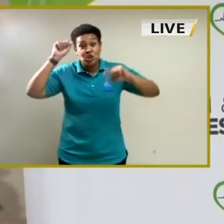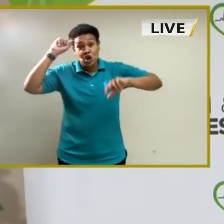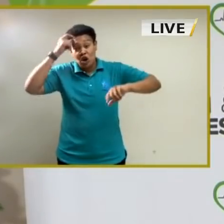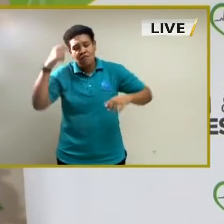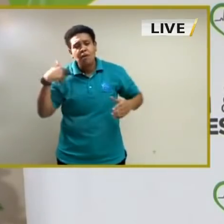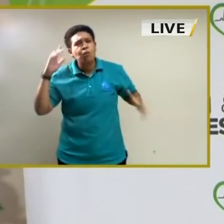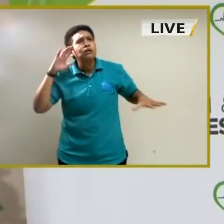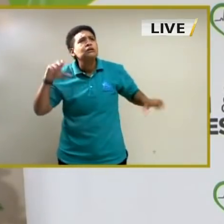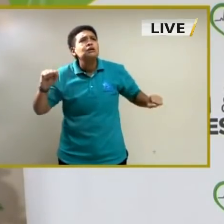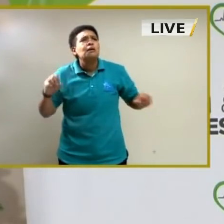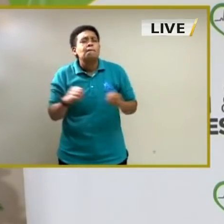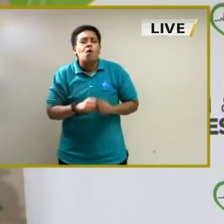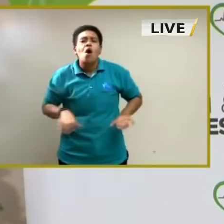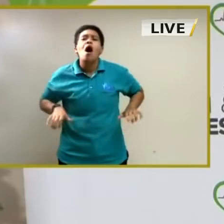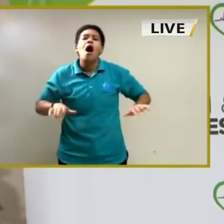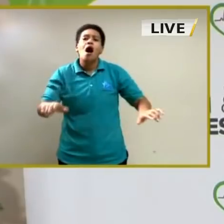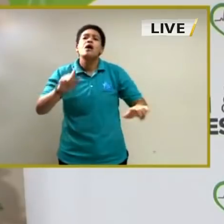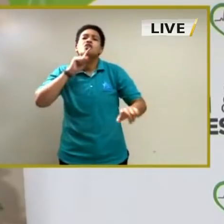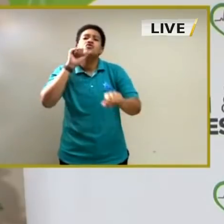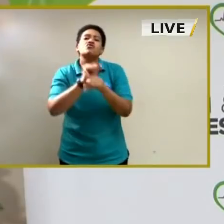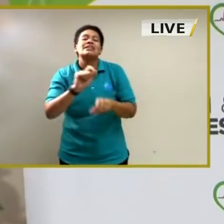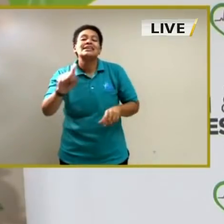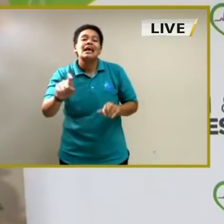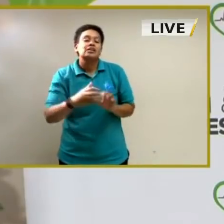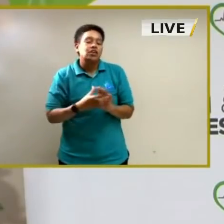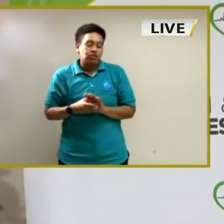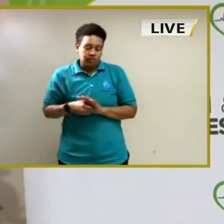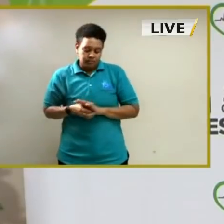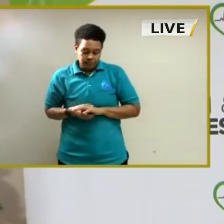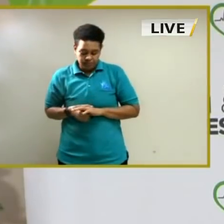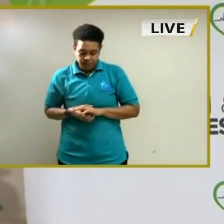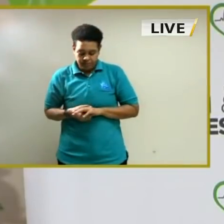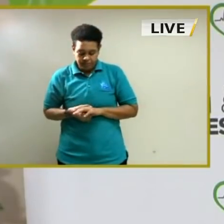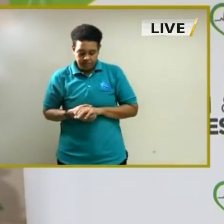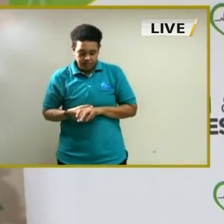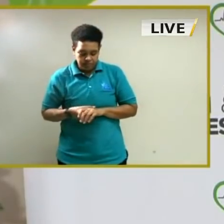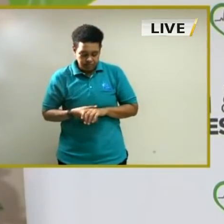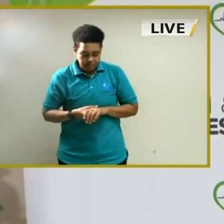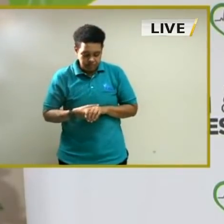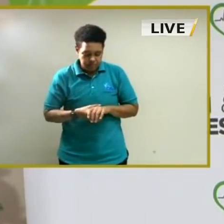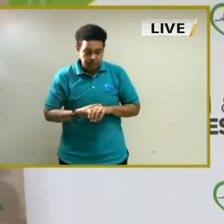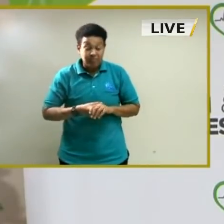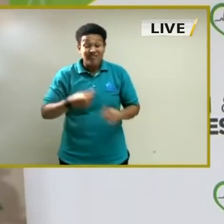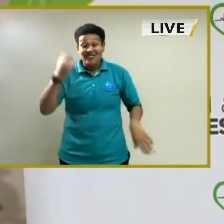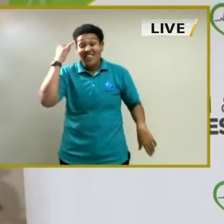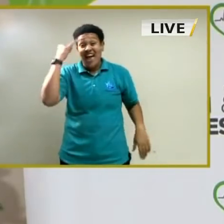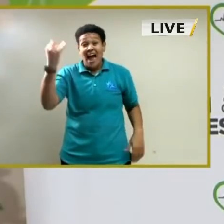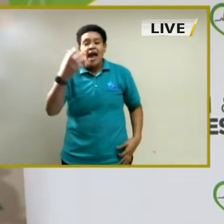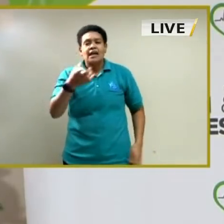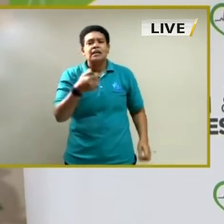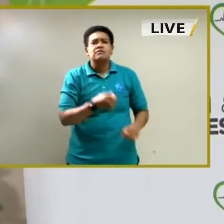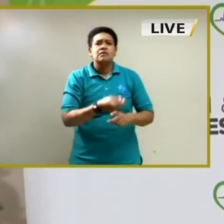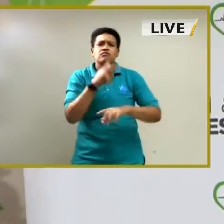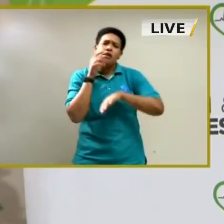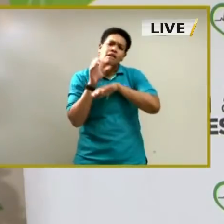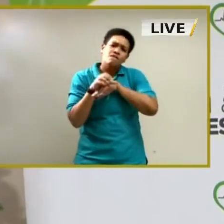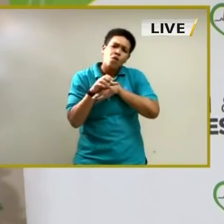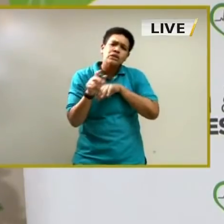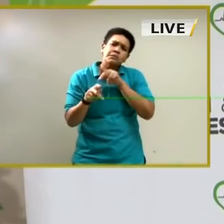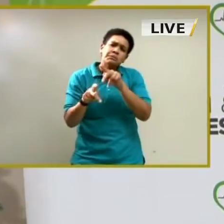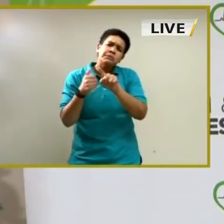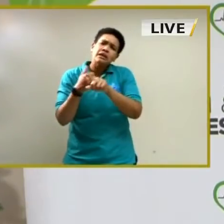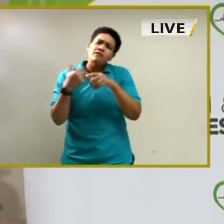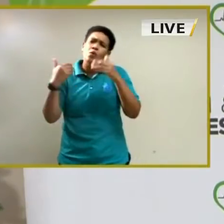further that is necessary. But the idea of sort of forcing persons to take